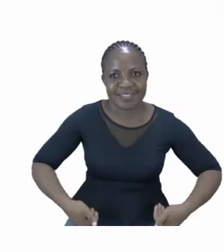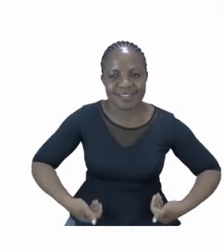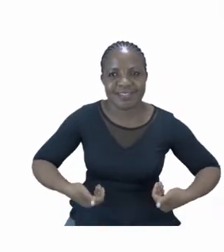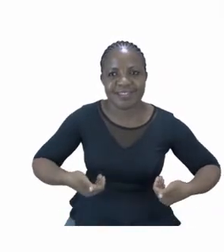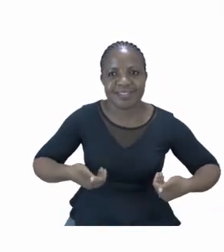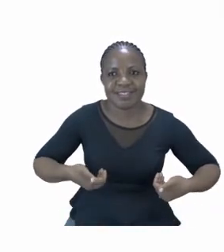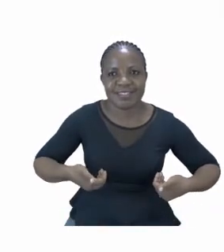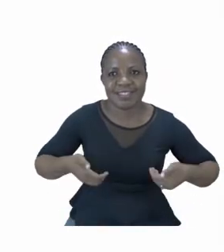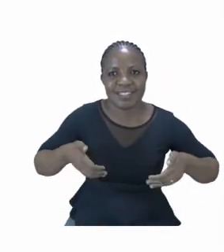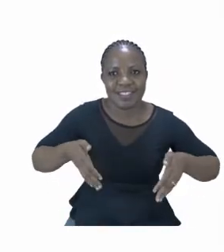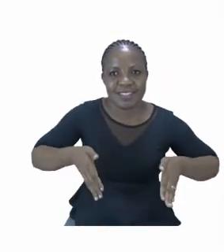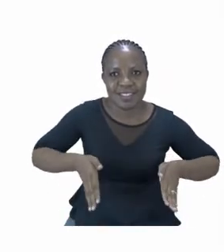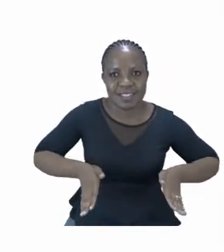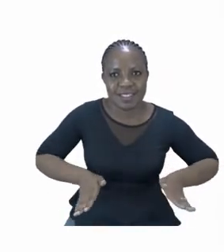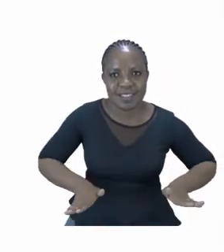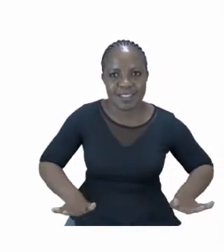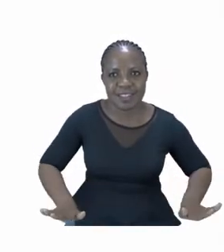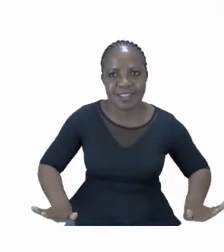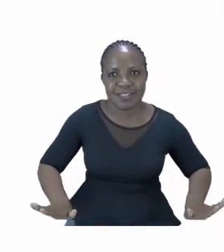a girl,